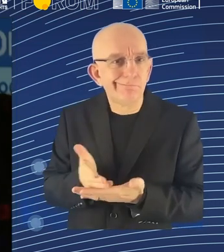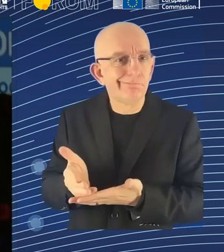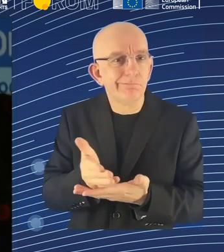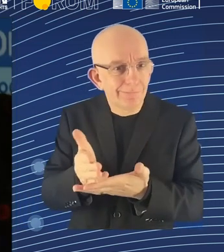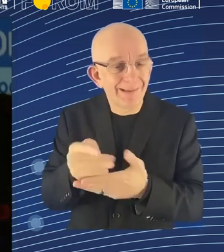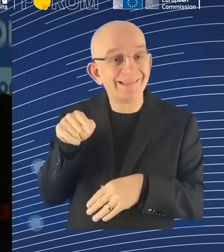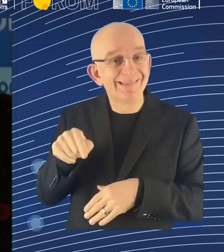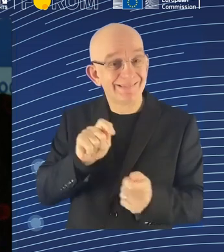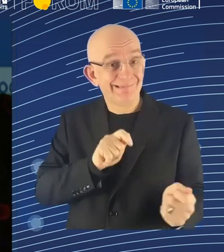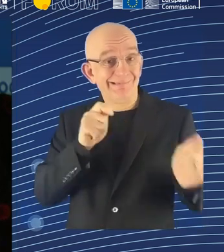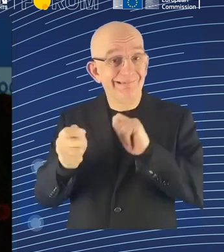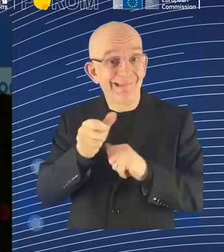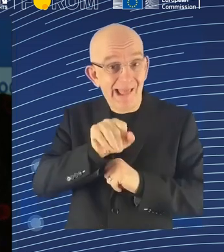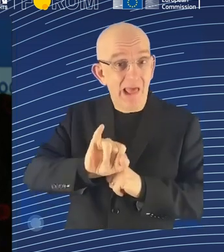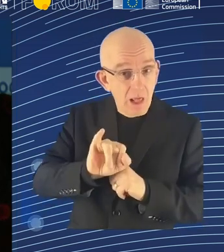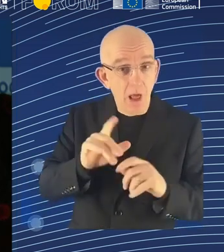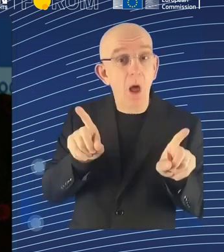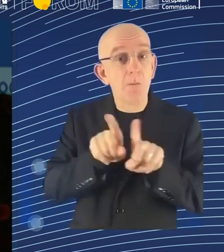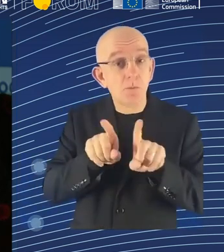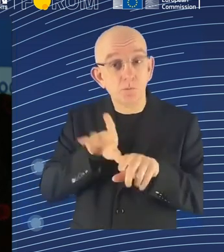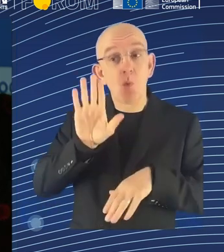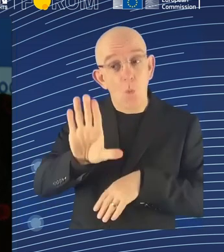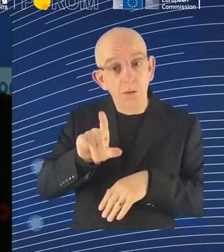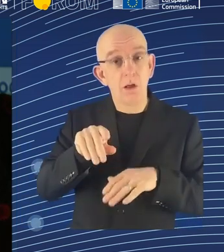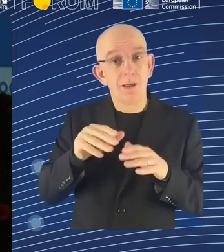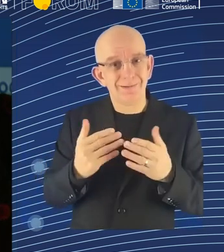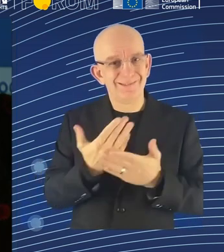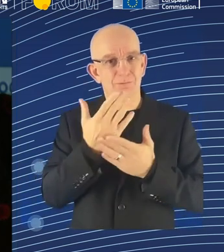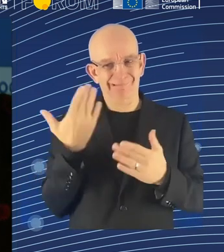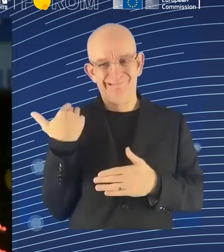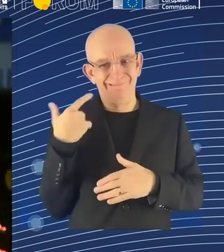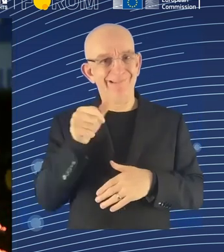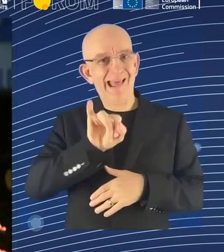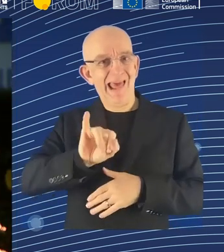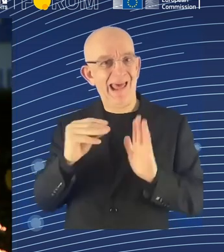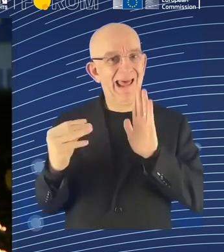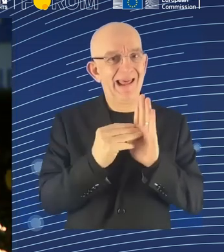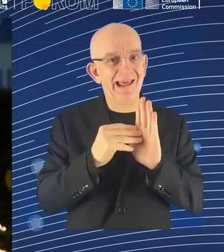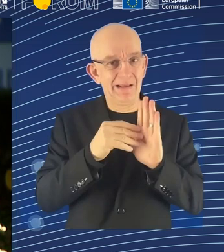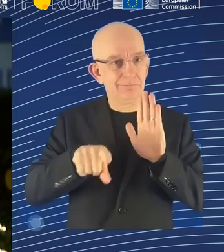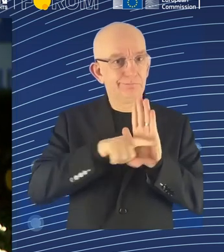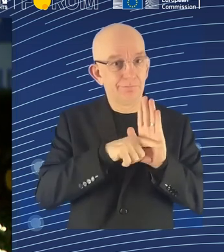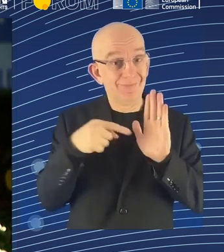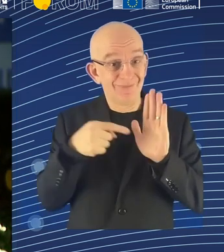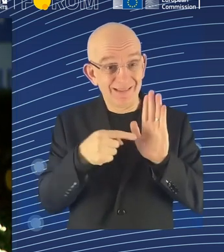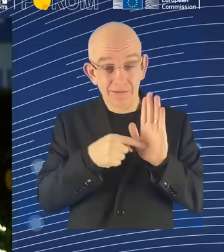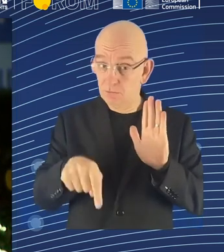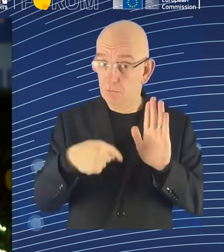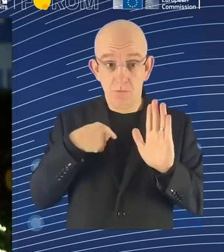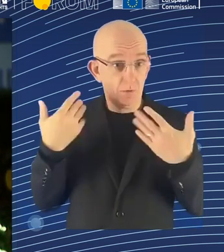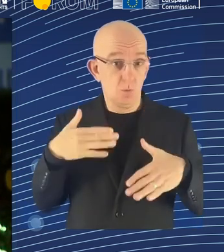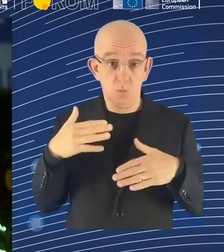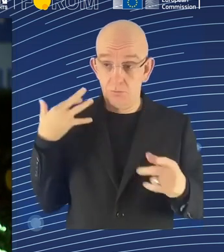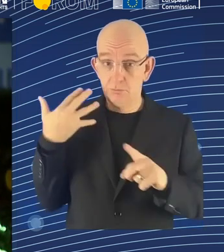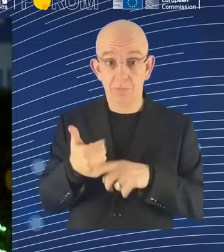mandate. We've been working on it for 4 years, and sometimes people say to me, as my friend Tony Blinken said to me, "You're going too fast." And I told